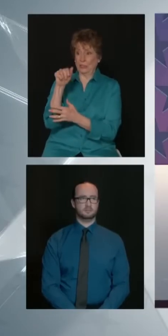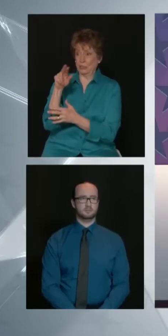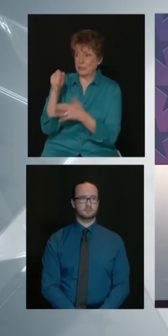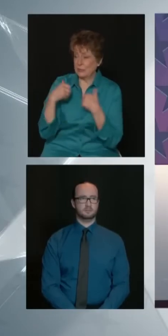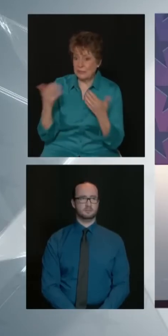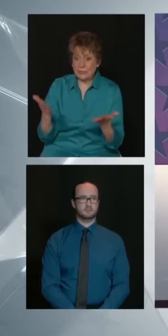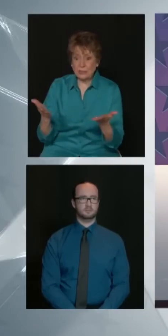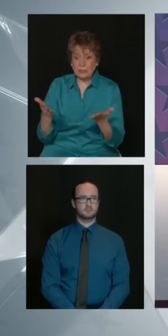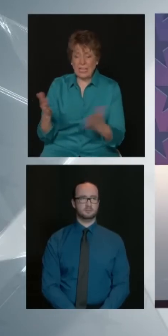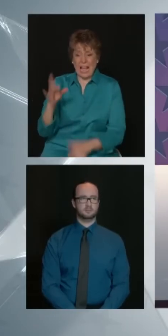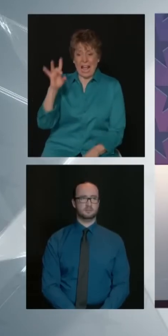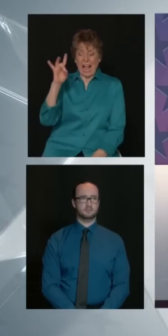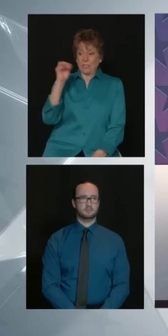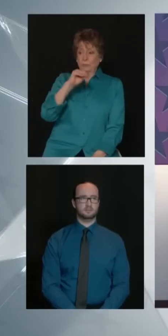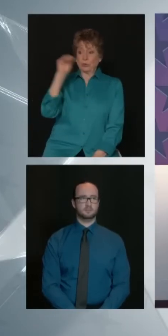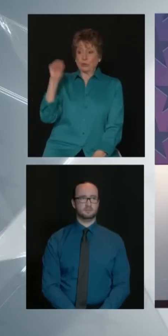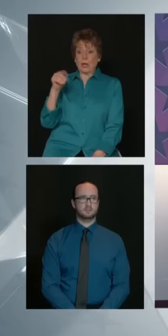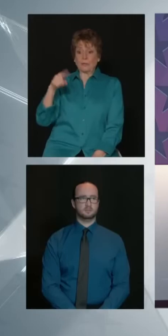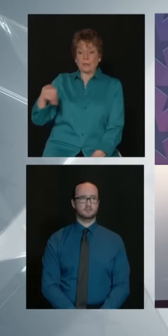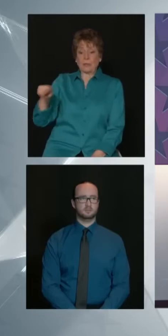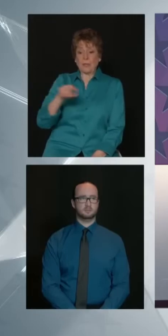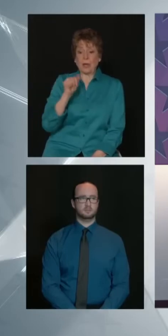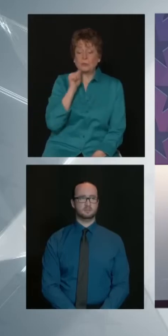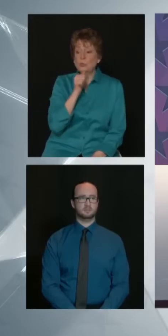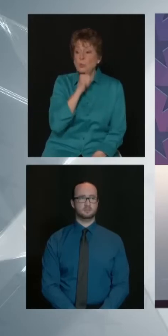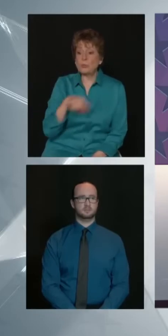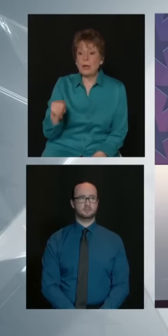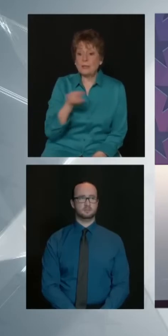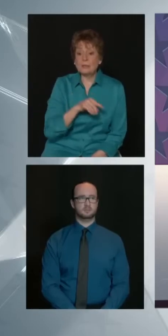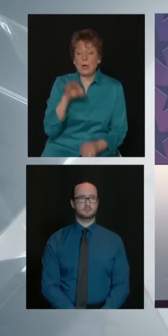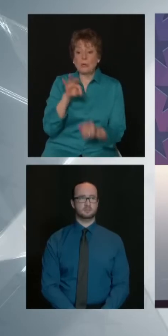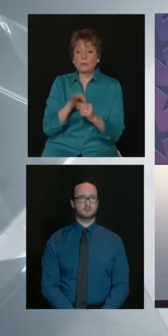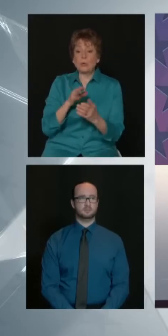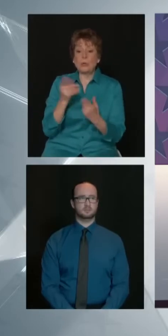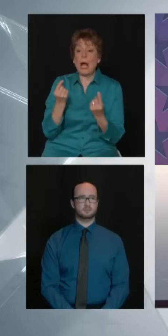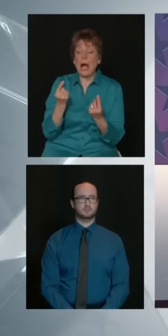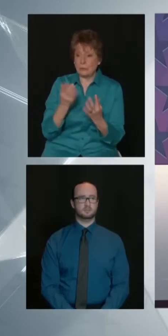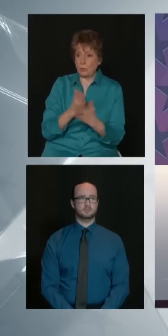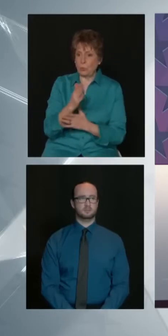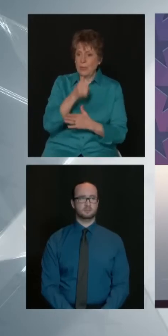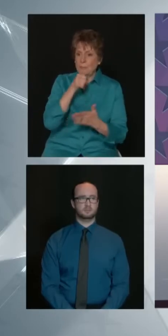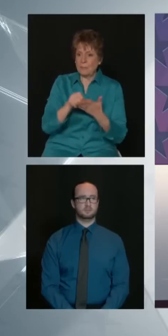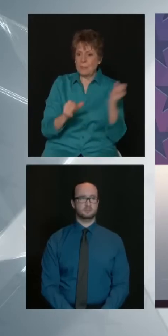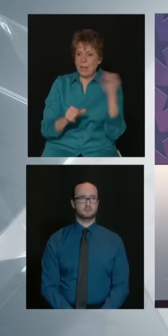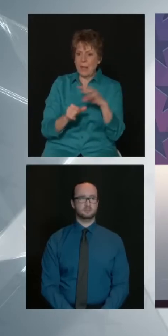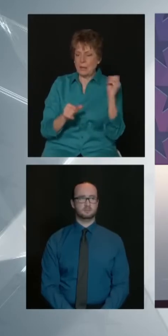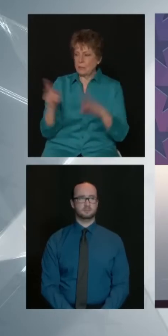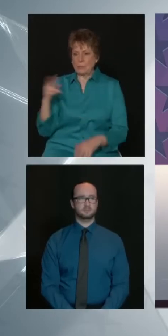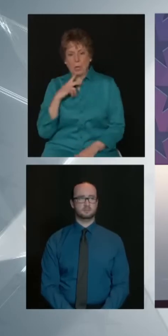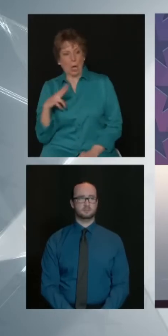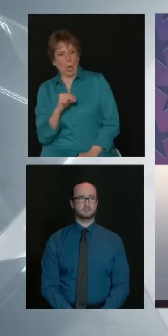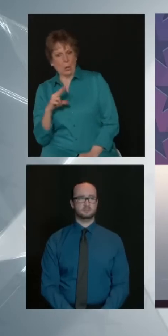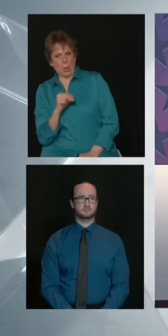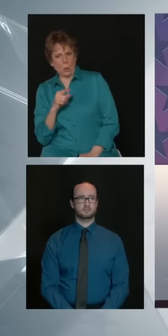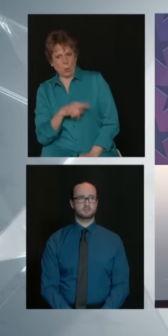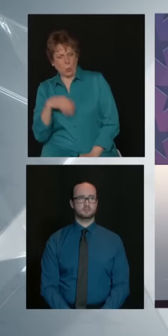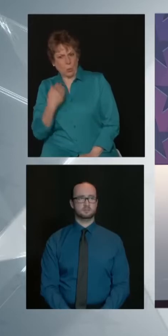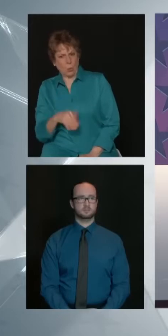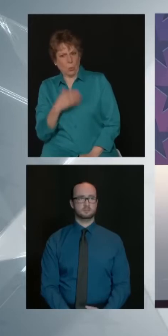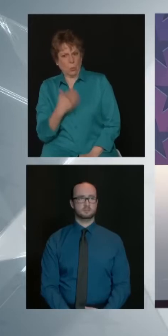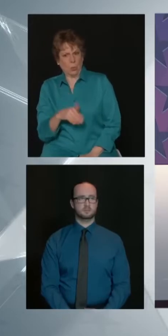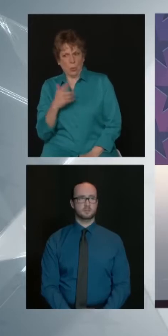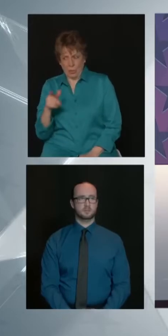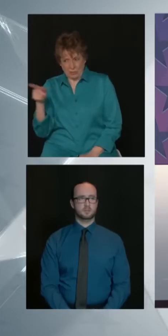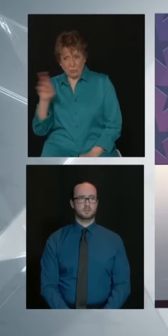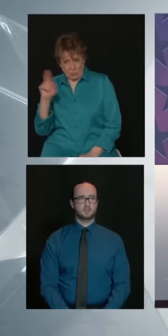mail. I imagine my opponent, Blake Masters, has voted by mail. And now he wants to take that away from us because he wants